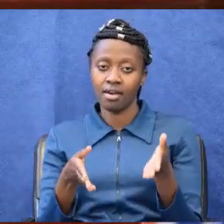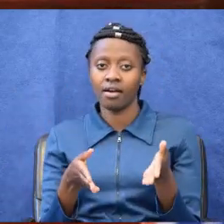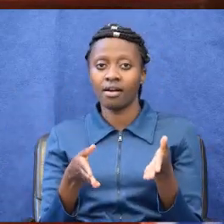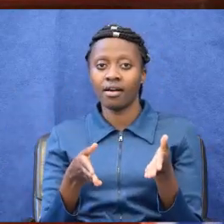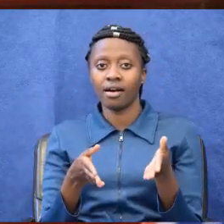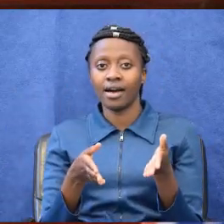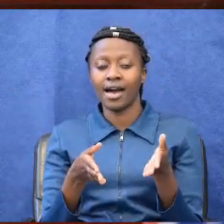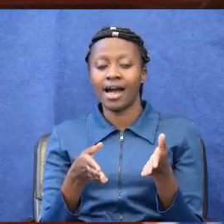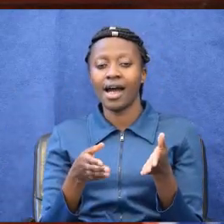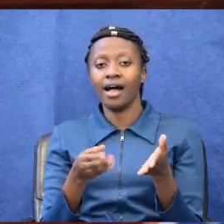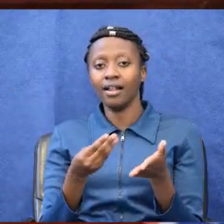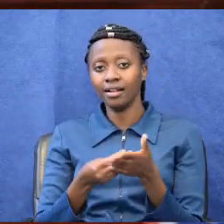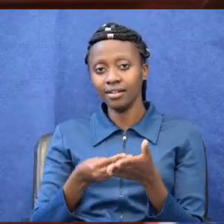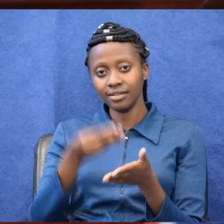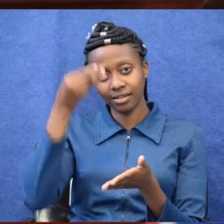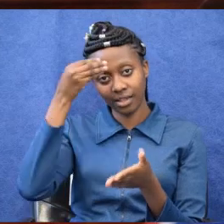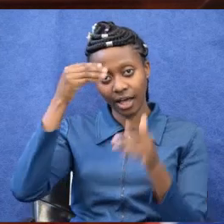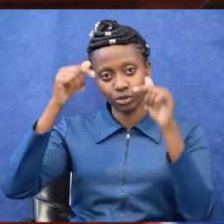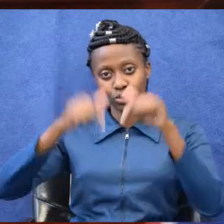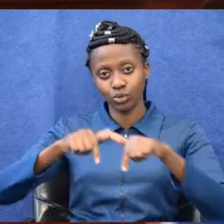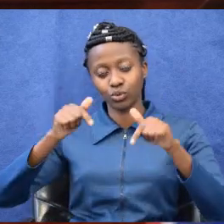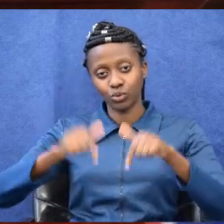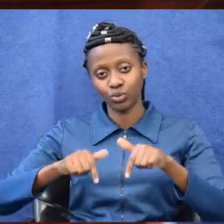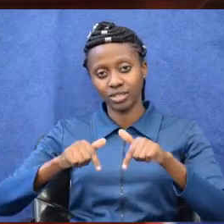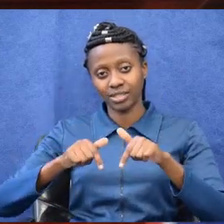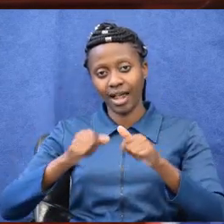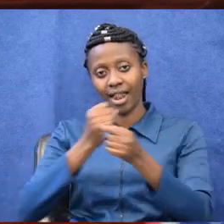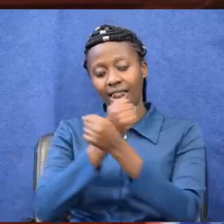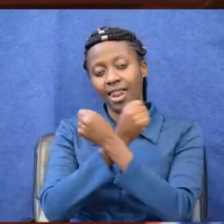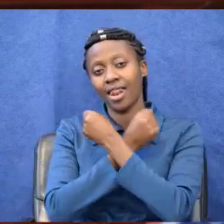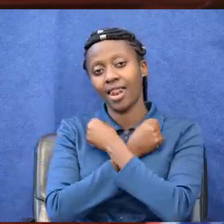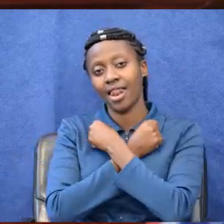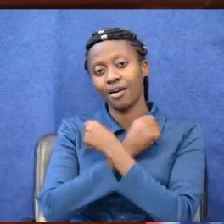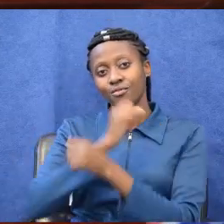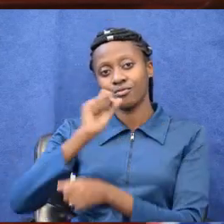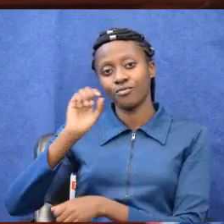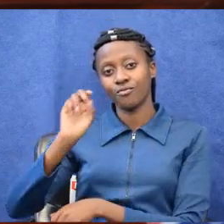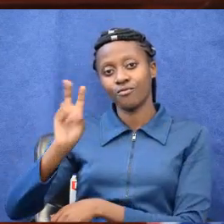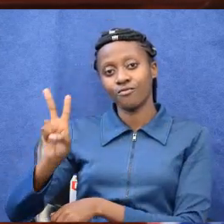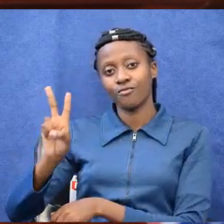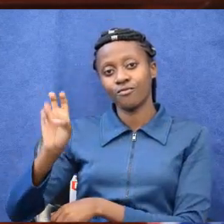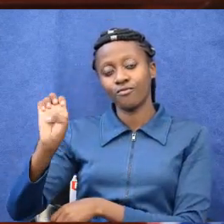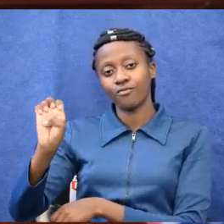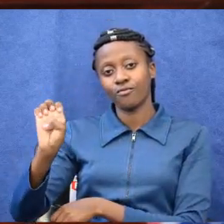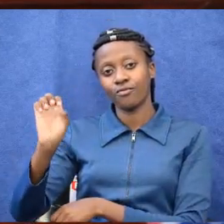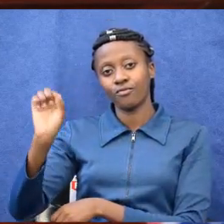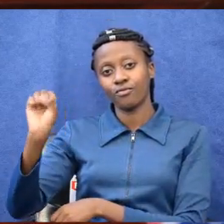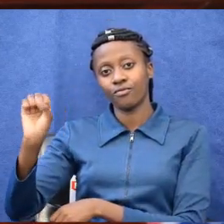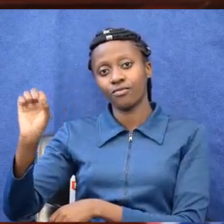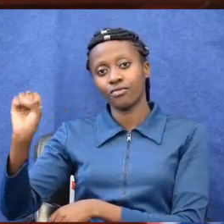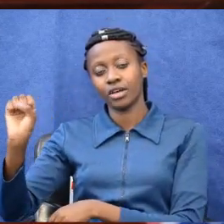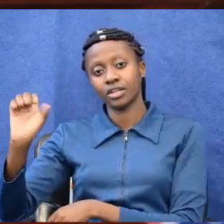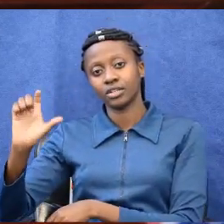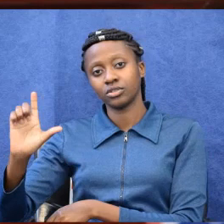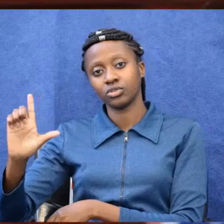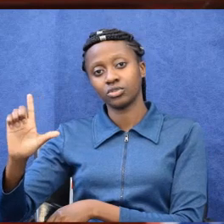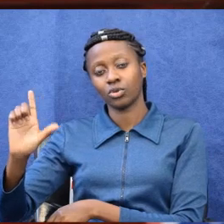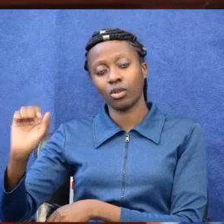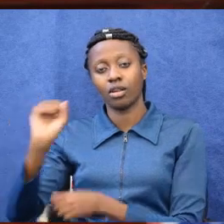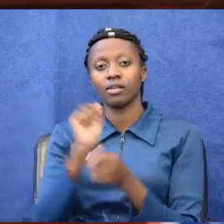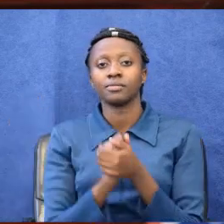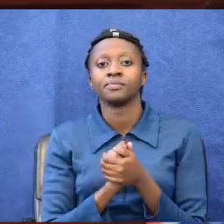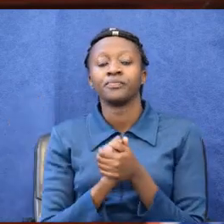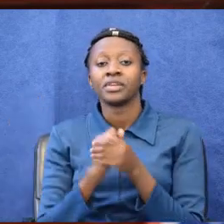That is our lesson today, a loved vessel. And we